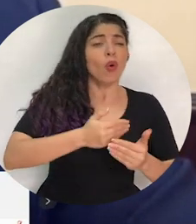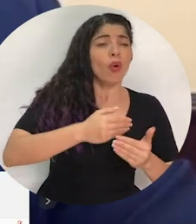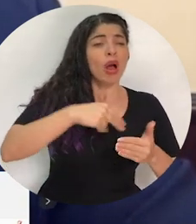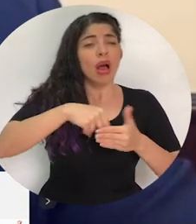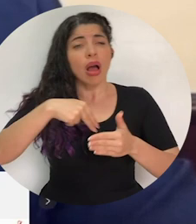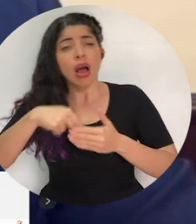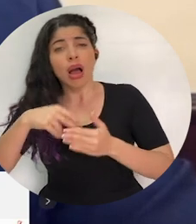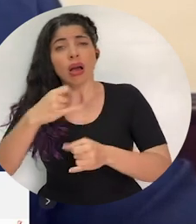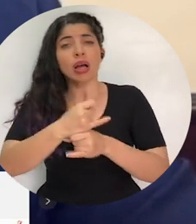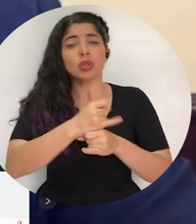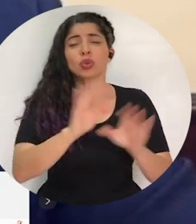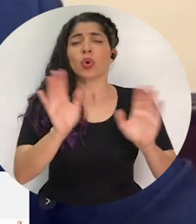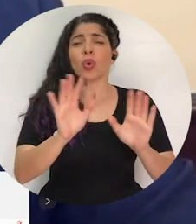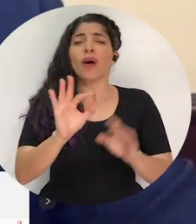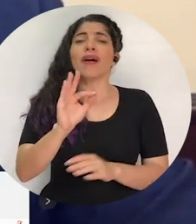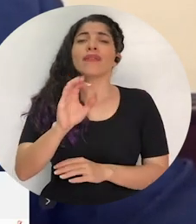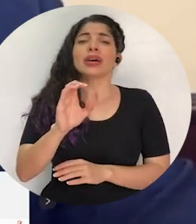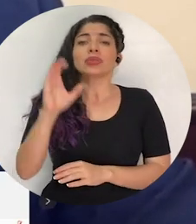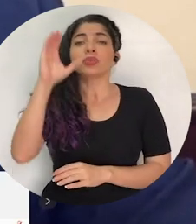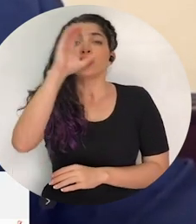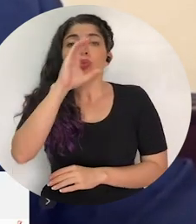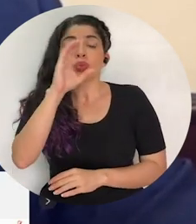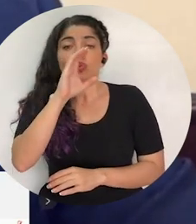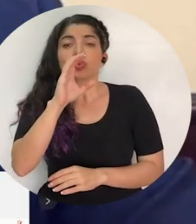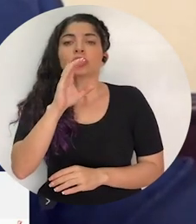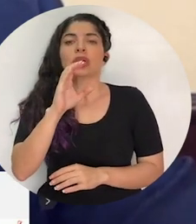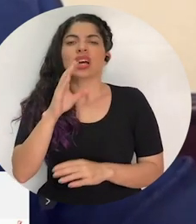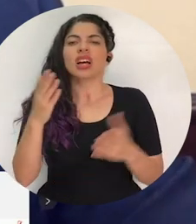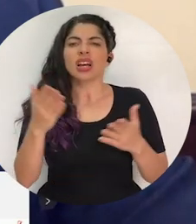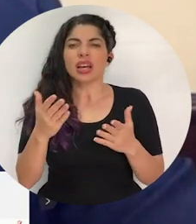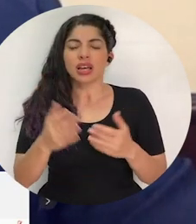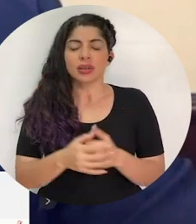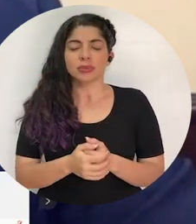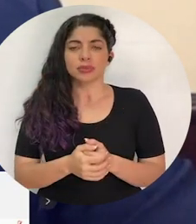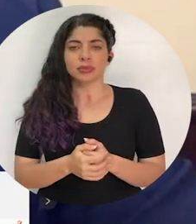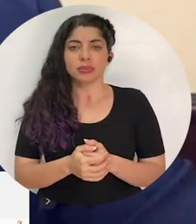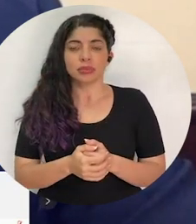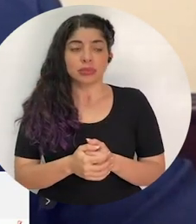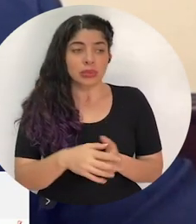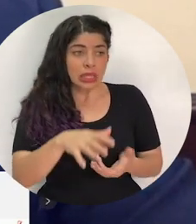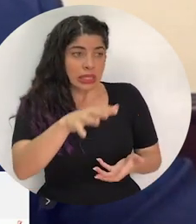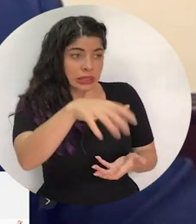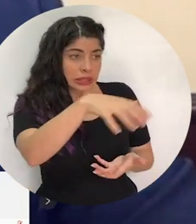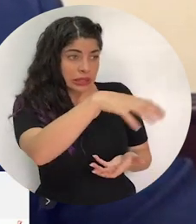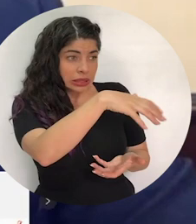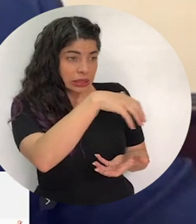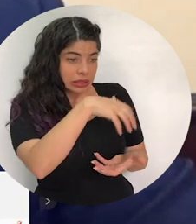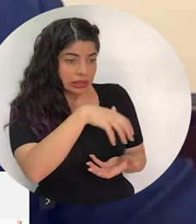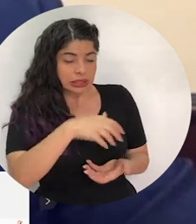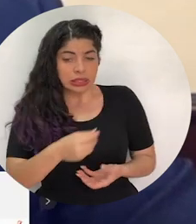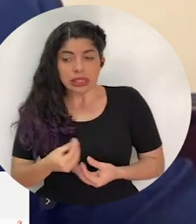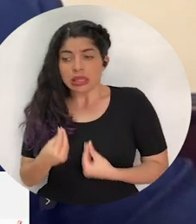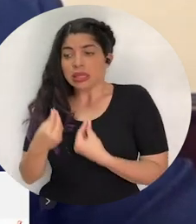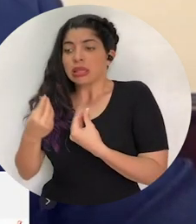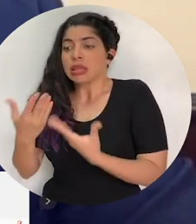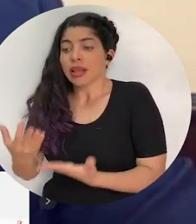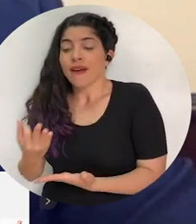new institutions. FACE is about capitalizing and